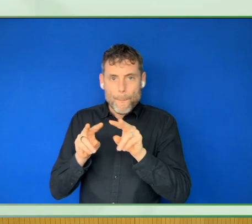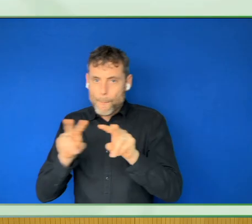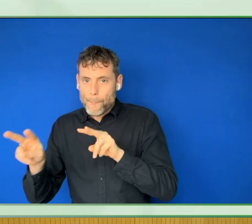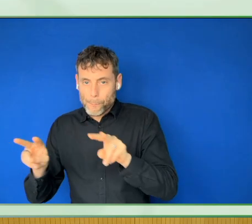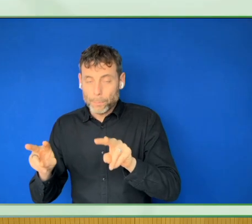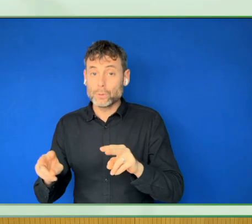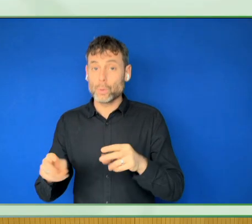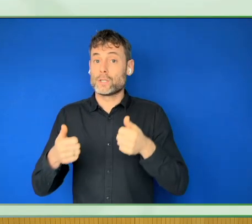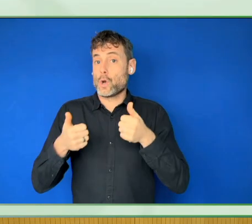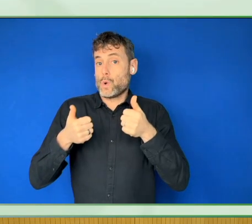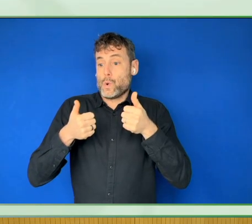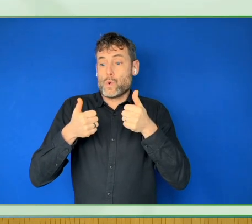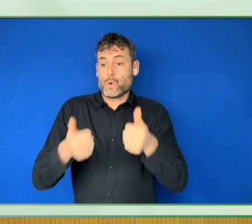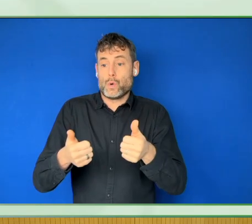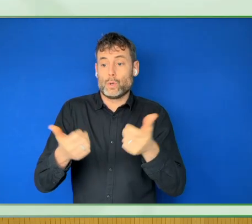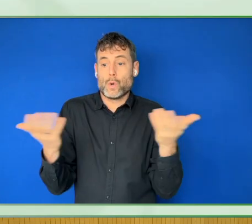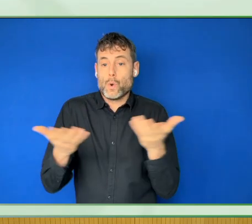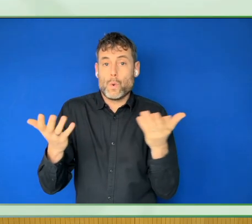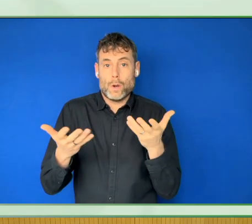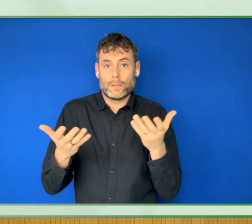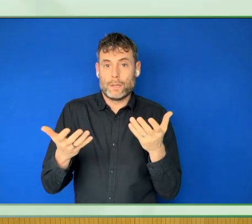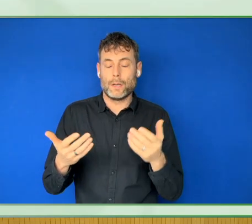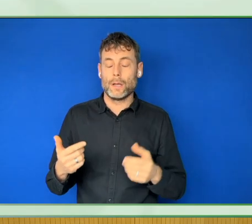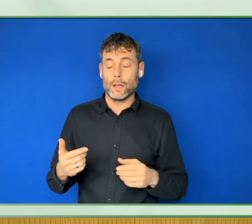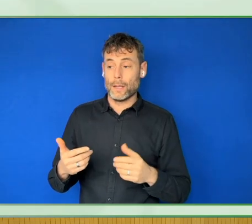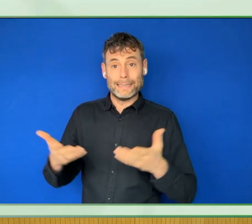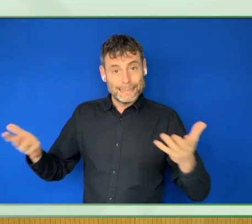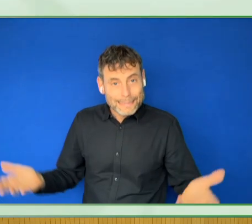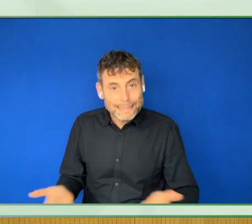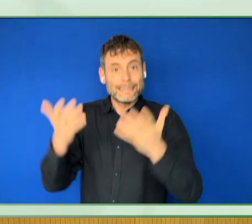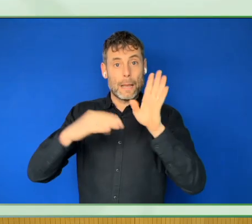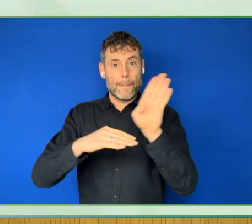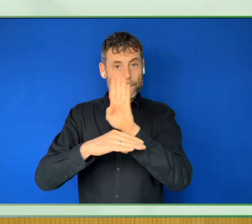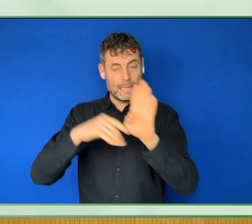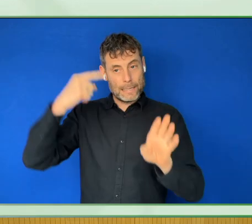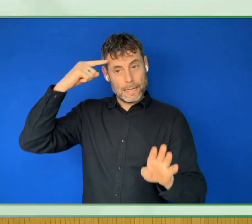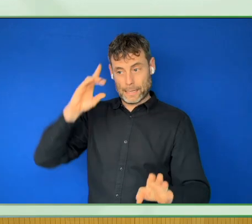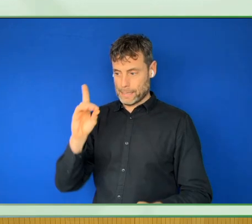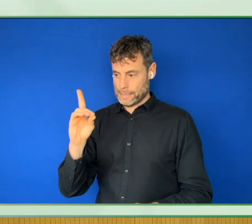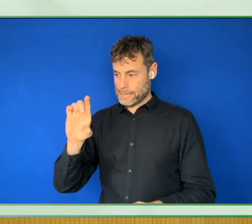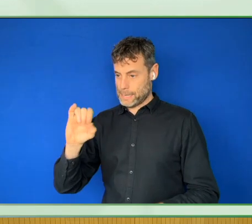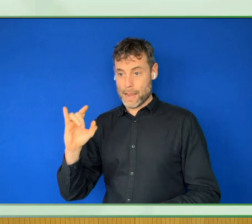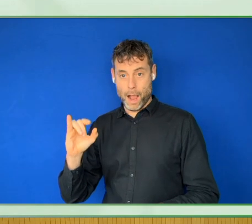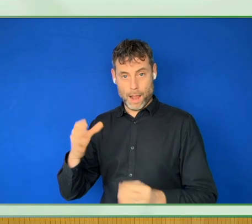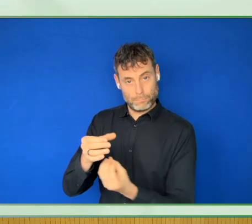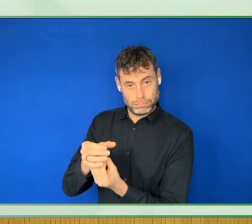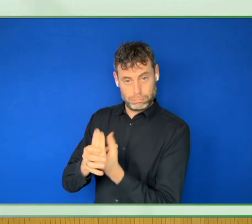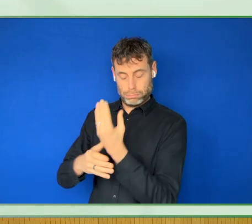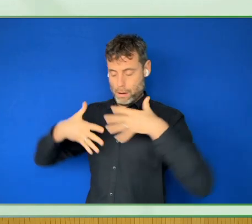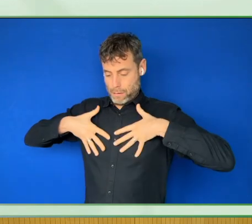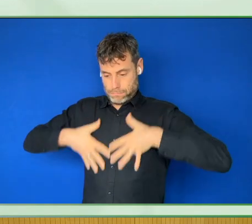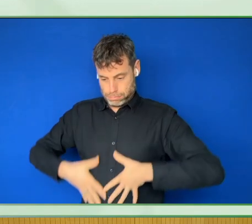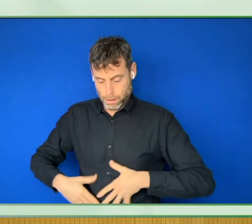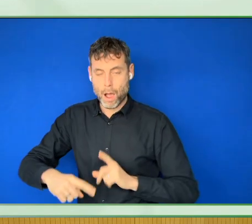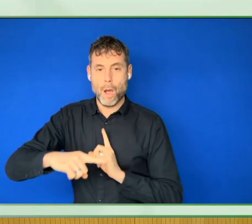that those two sides of the same coin are discussed and used at different stages and with different people in the business,